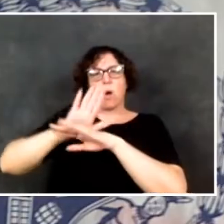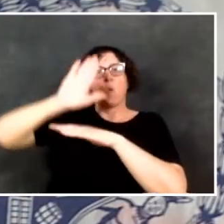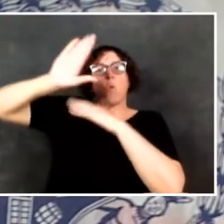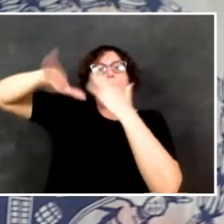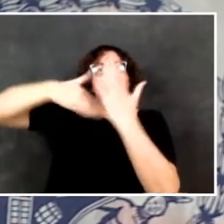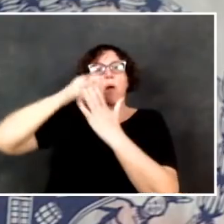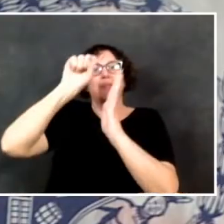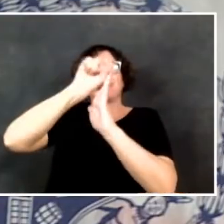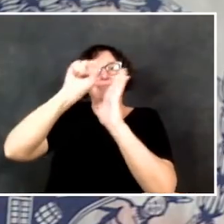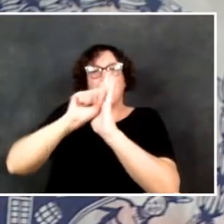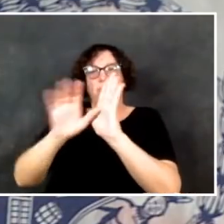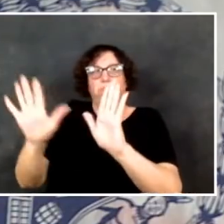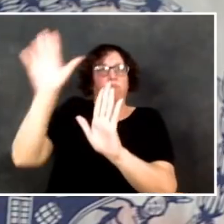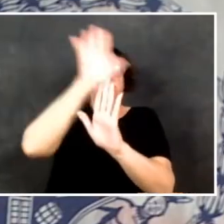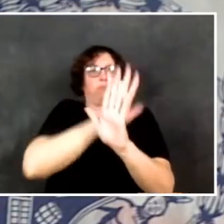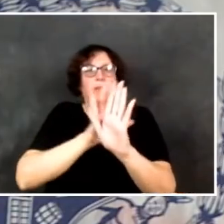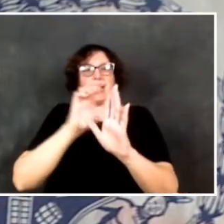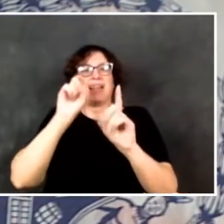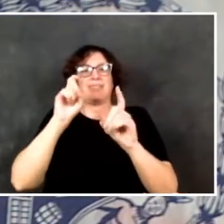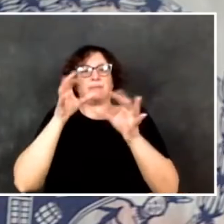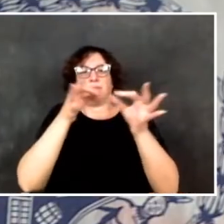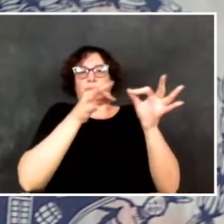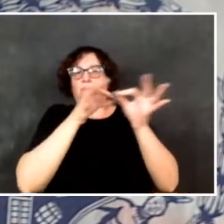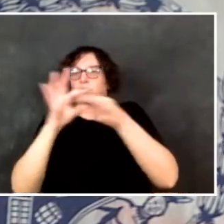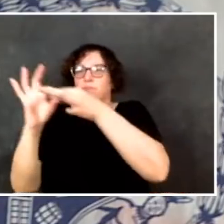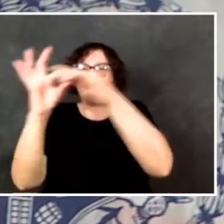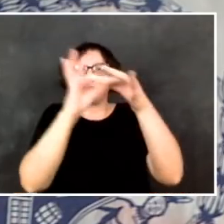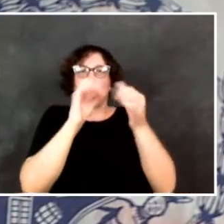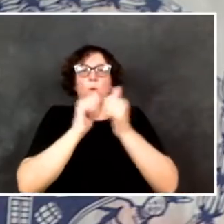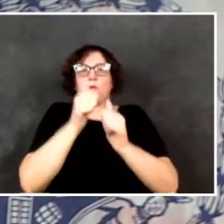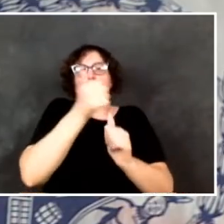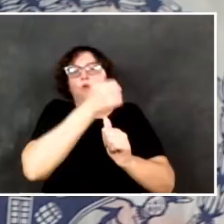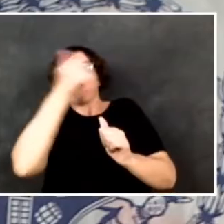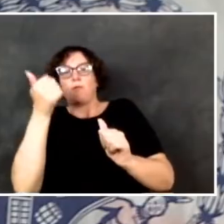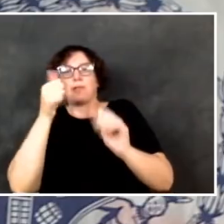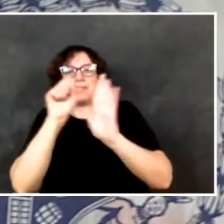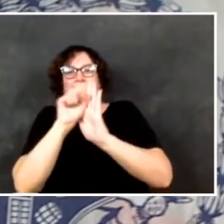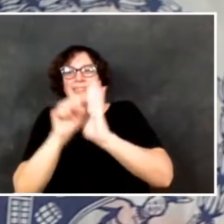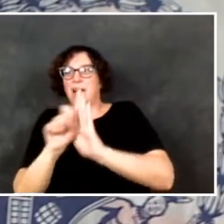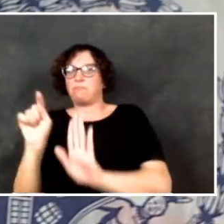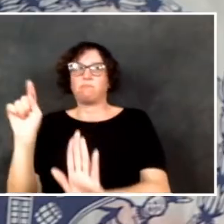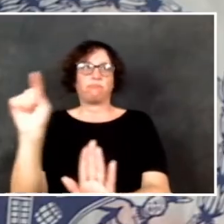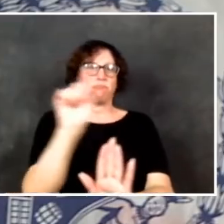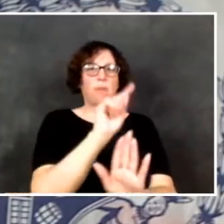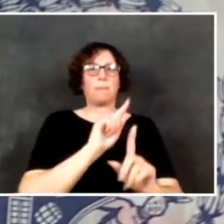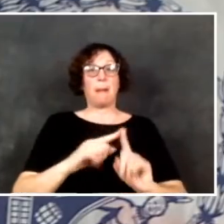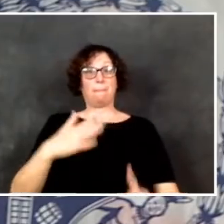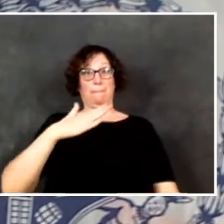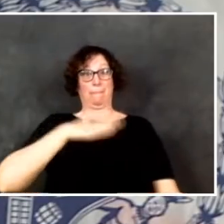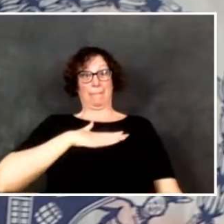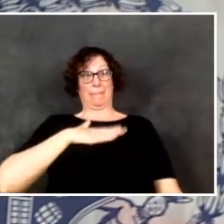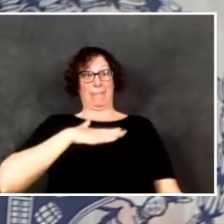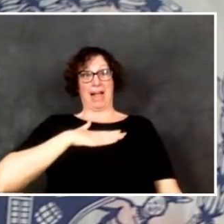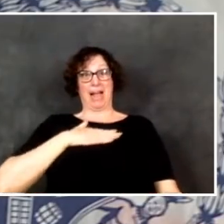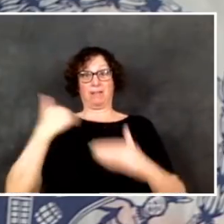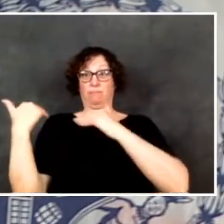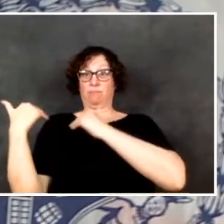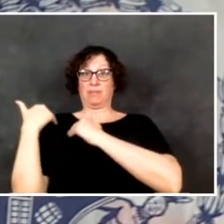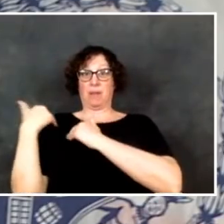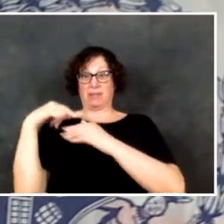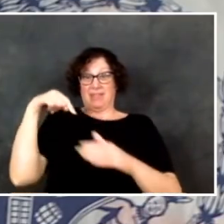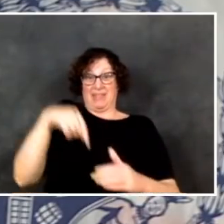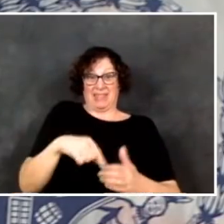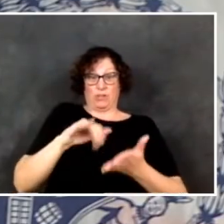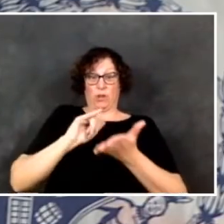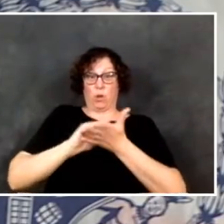states. But my responsibility is to the children of this city. My responsibility is to the parents of this city,